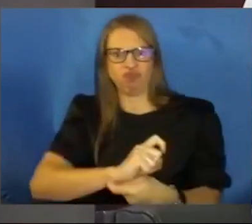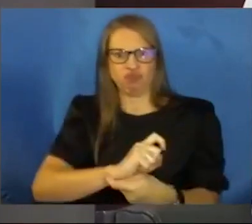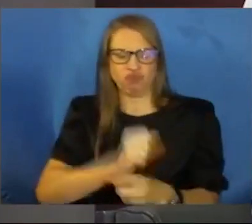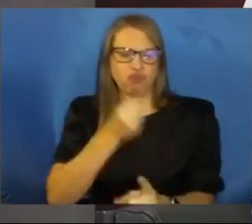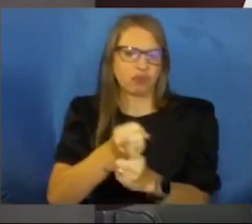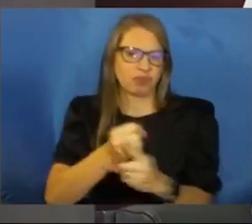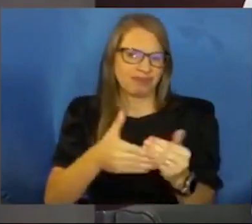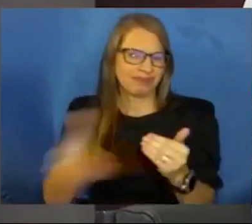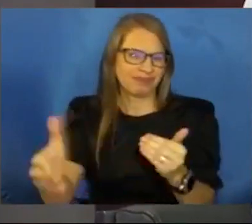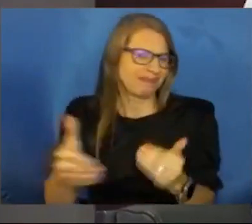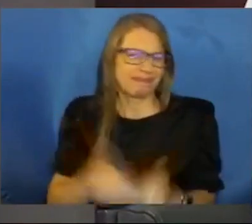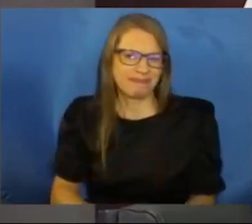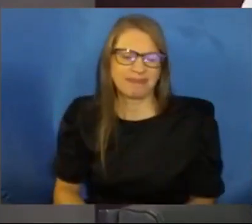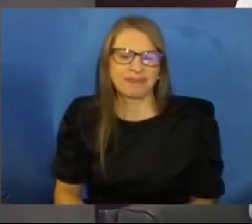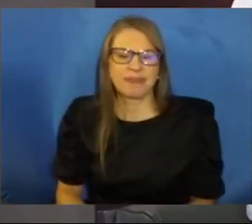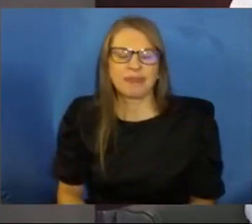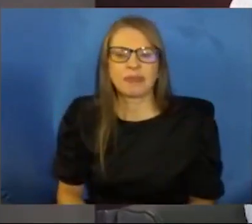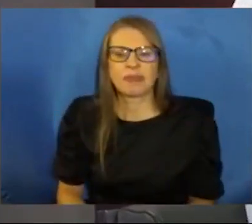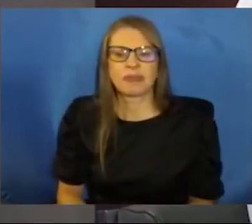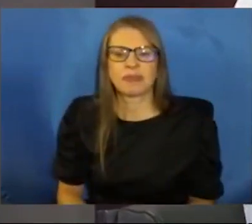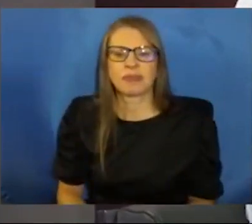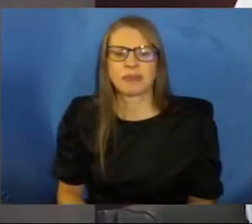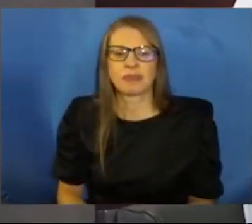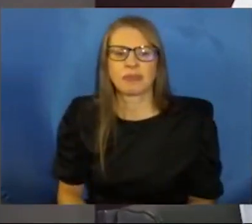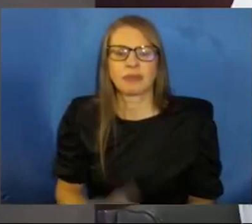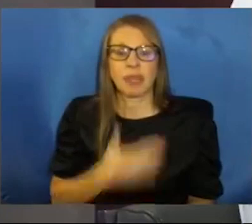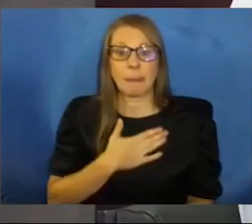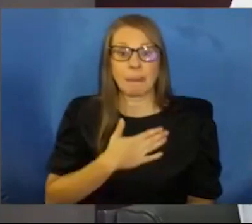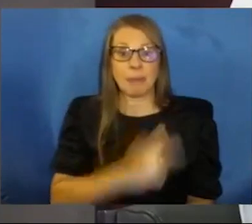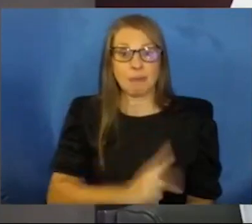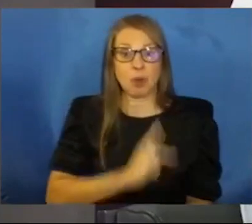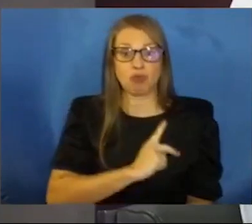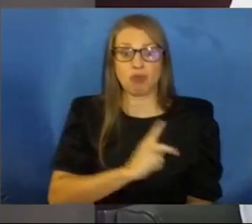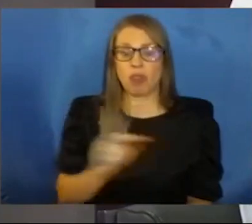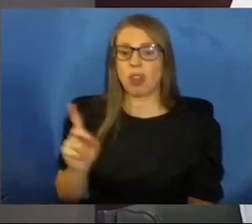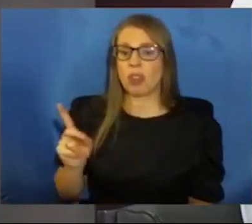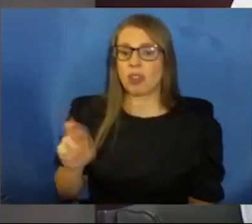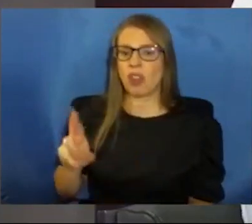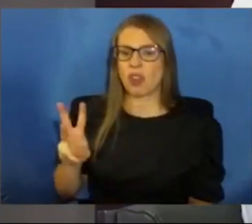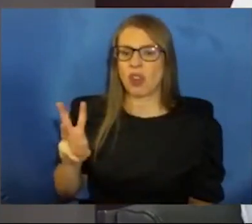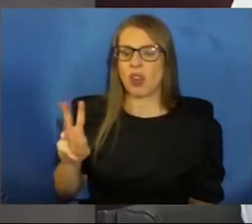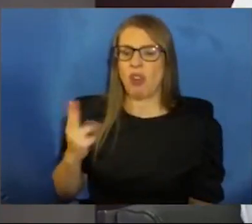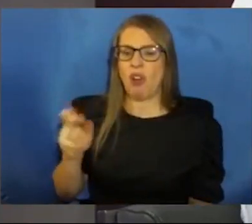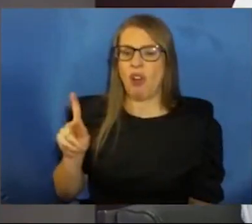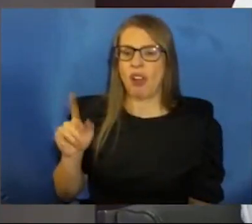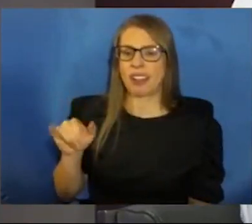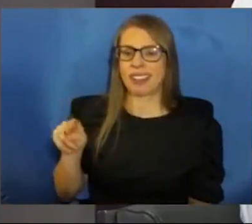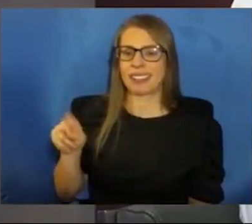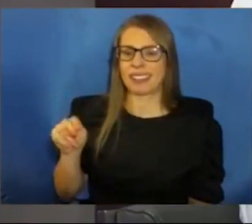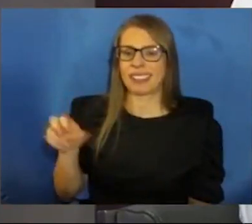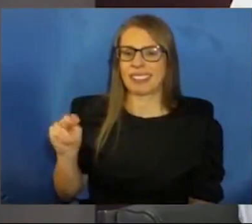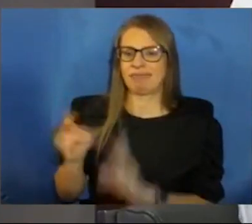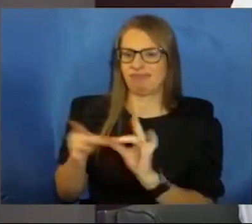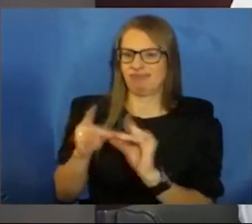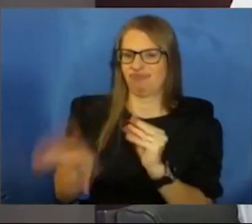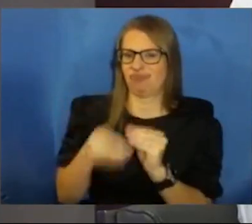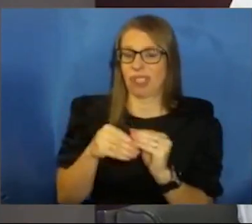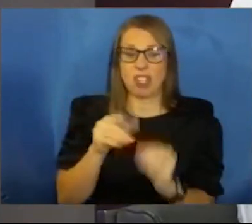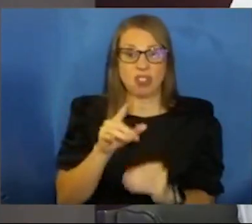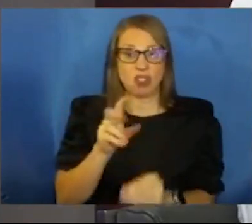that? You know, there are so many confounding factors. I think it's hard to point at any one thing as